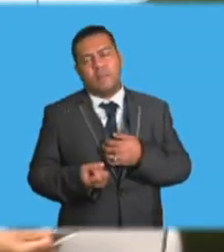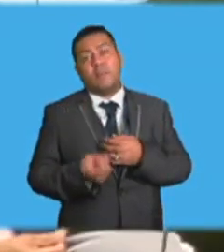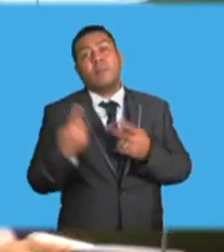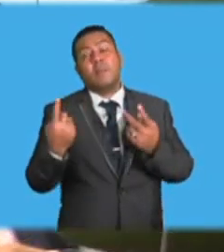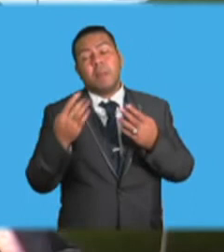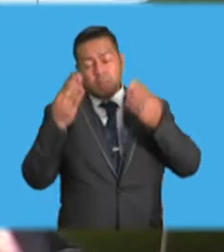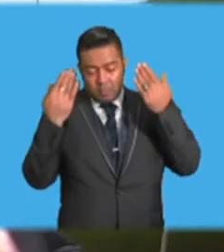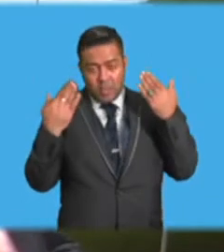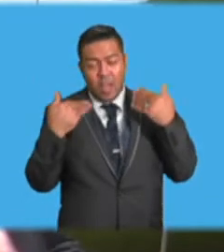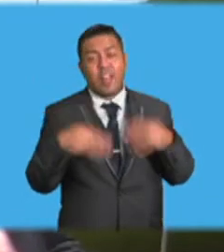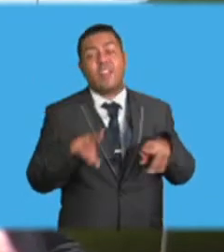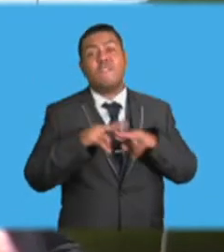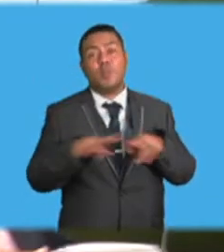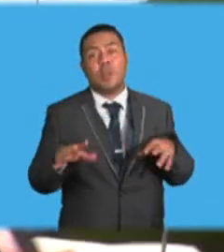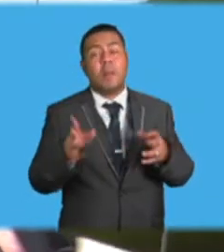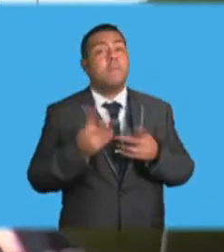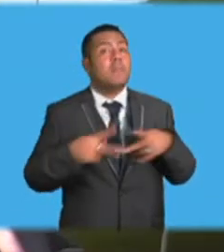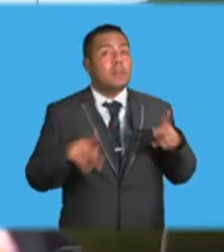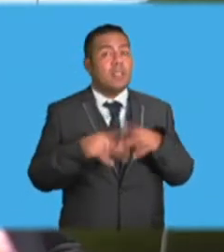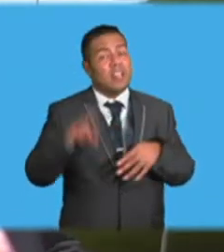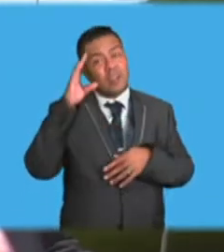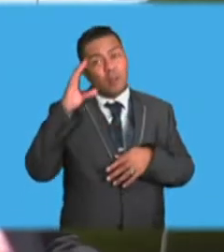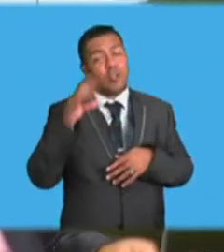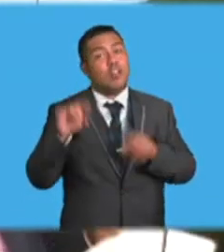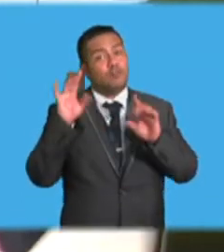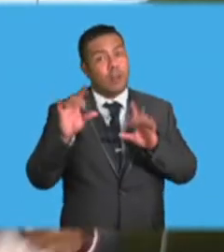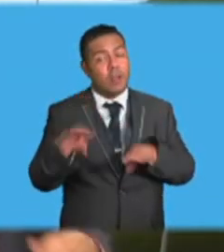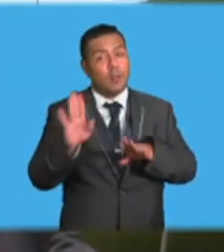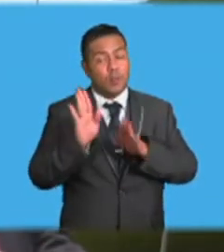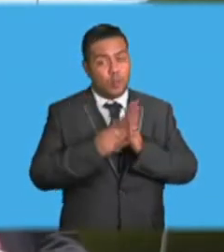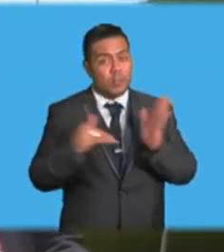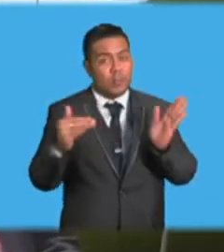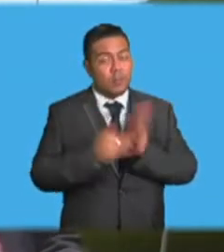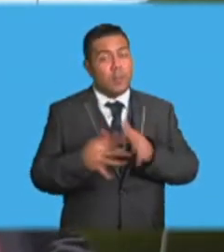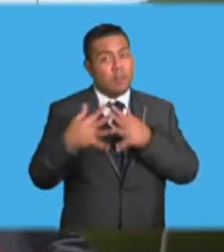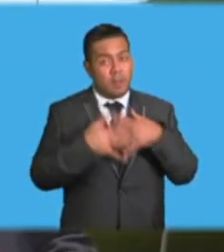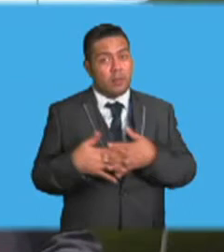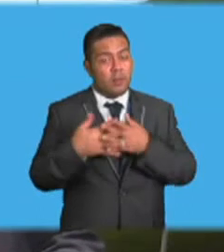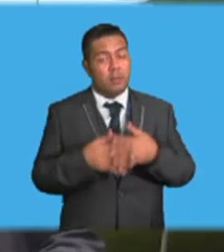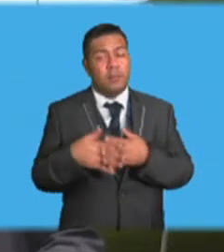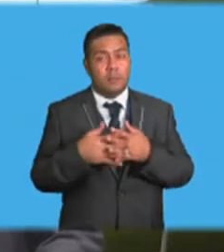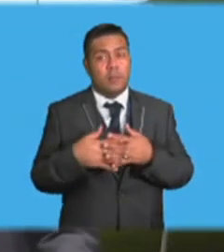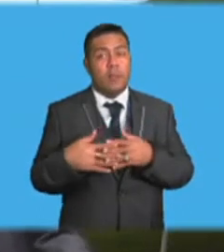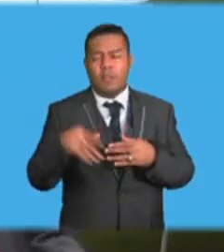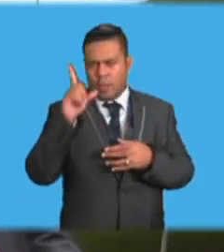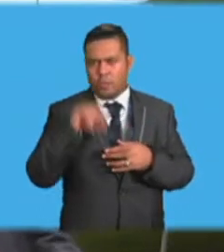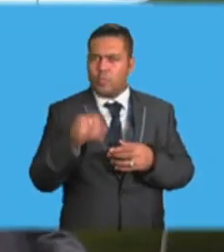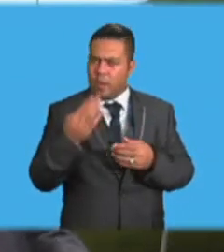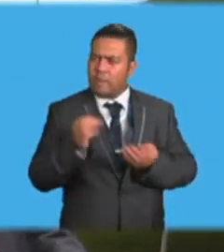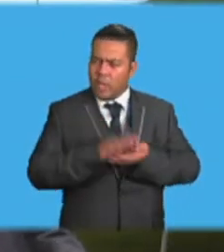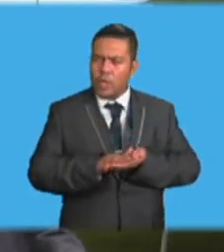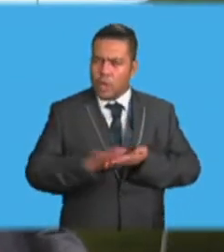Madam Speaker, even at funeral facilities in countries such as Australia and New Zealand, United States of America and others do accommodate for